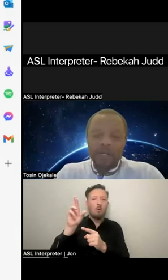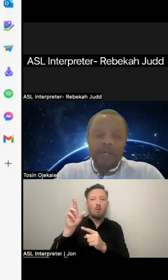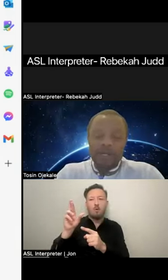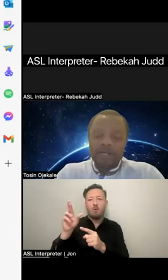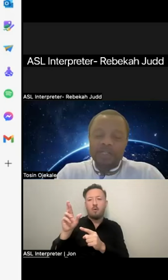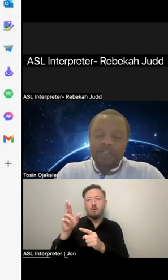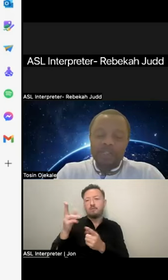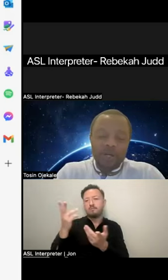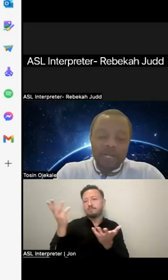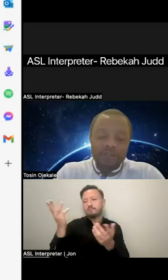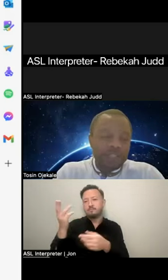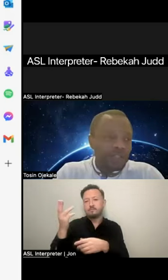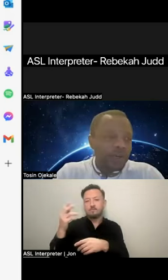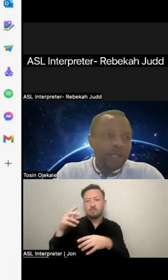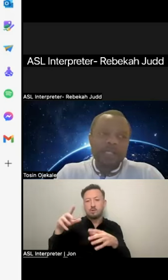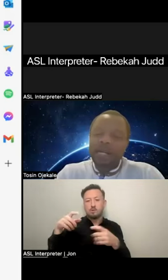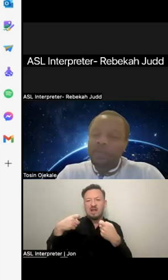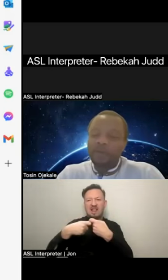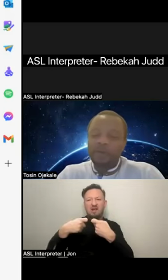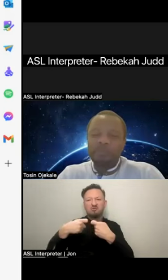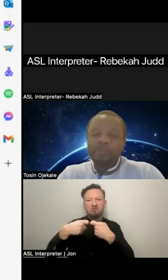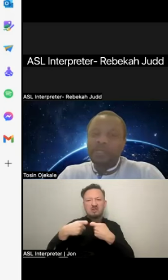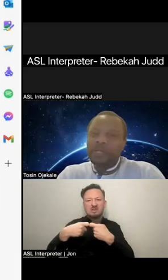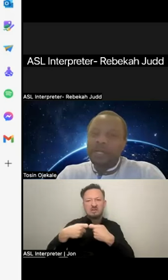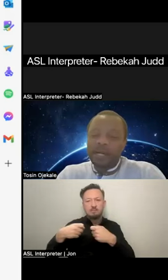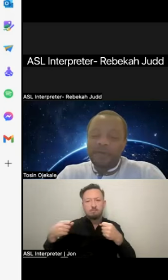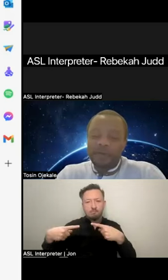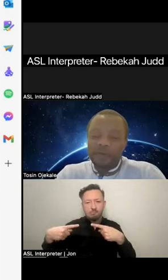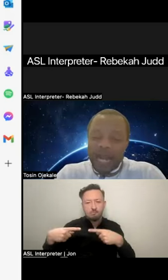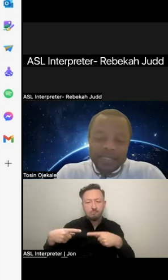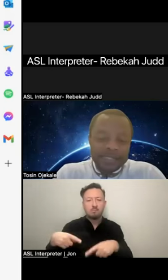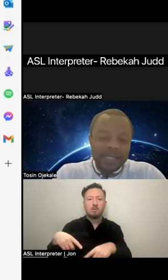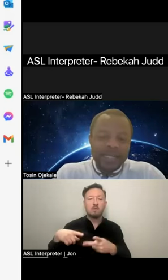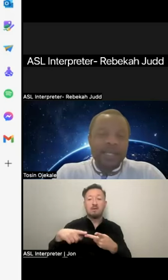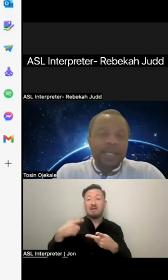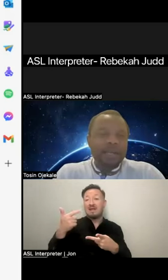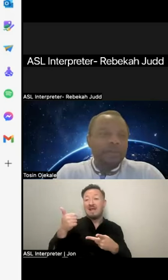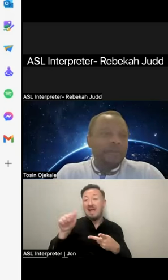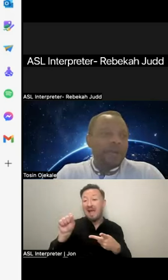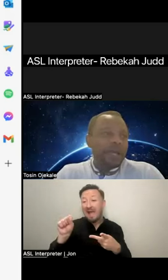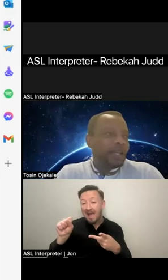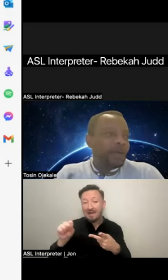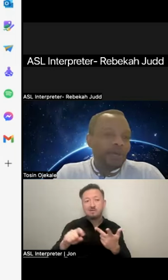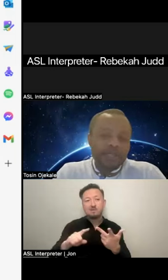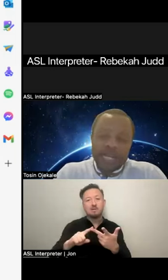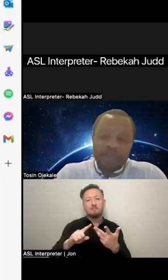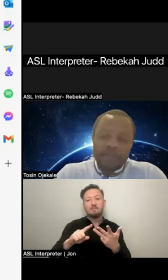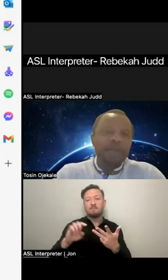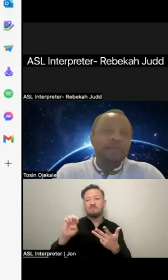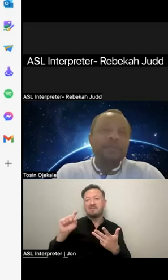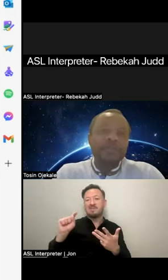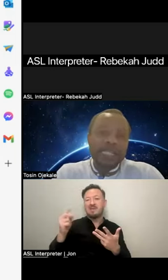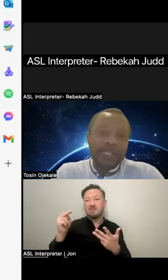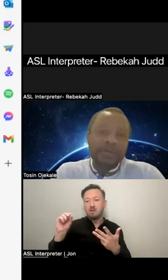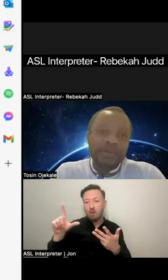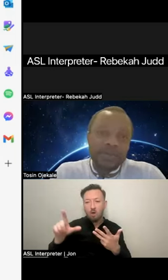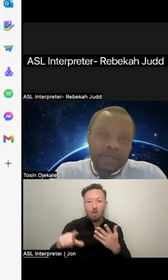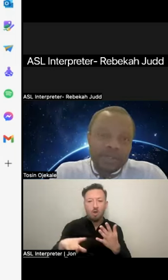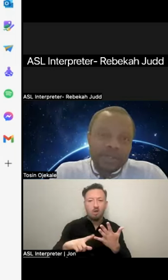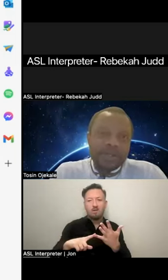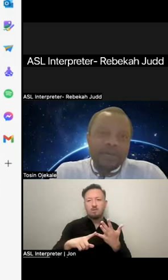from a shock, electric shock. It can be from gas. It can be from ethanol. It can be from even